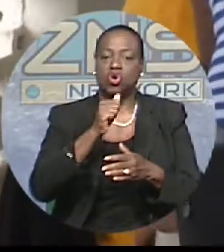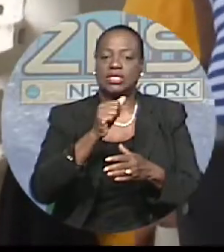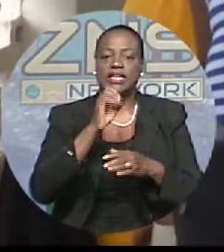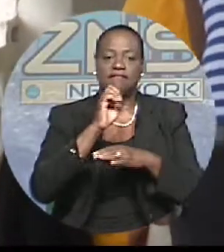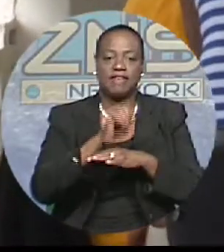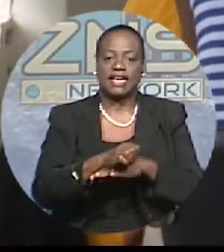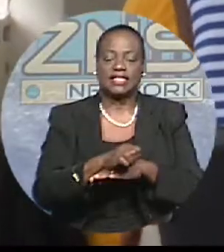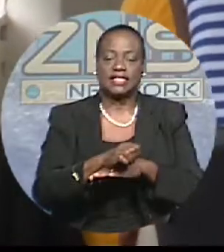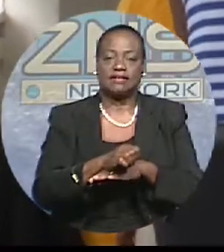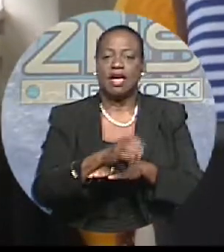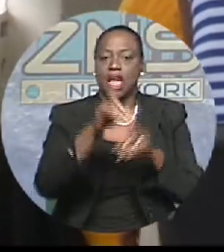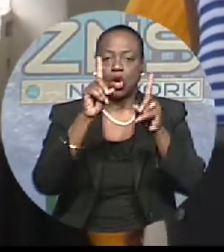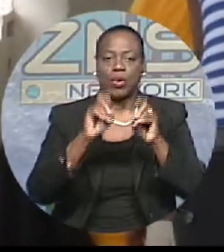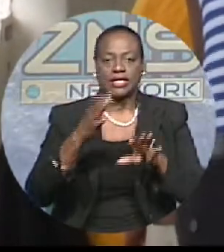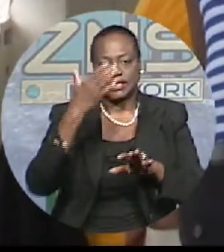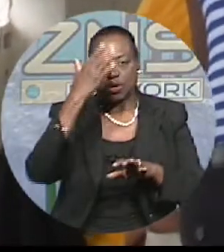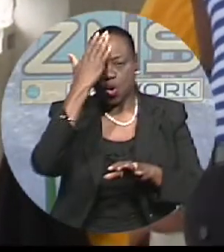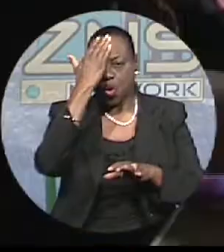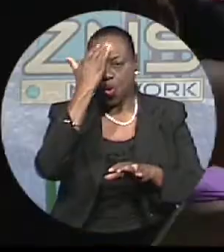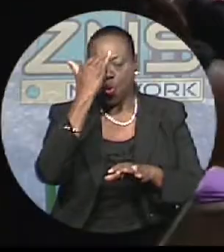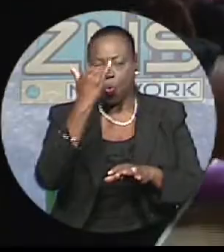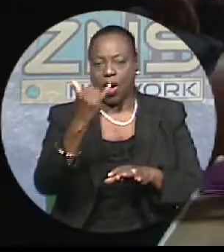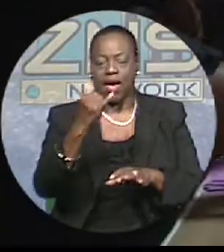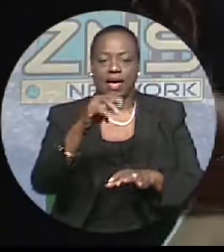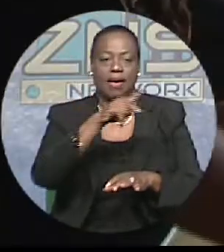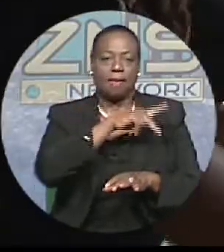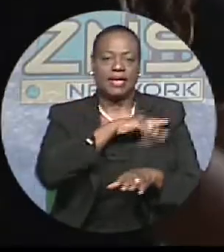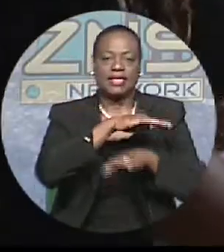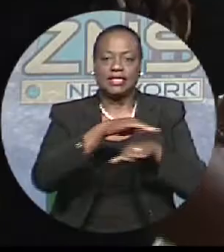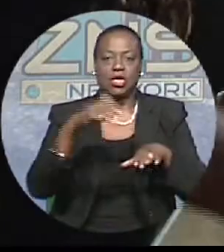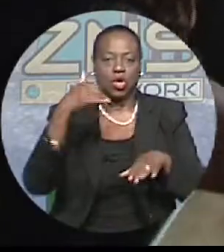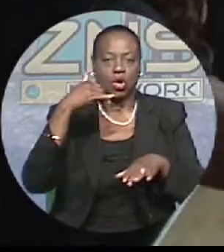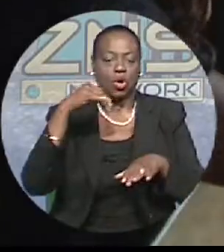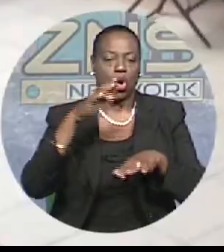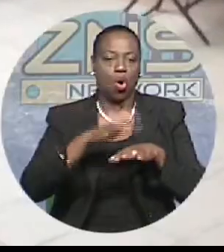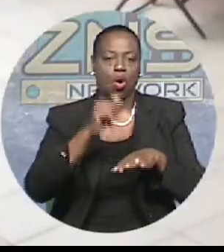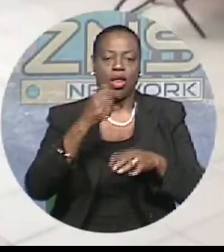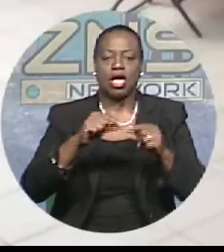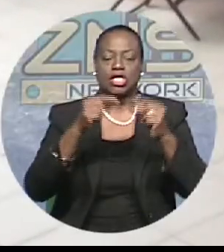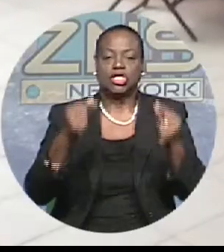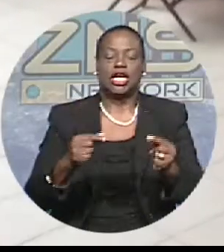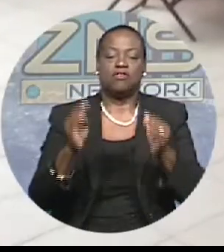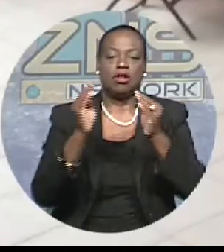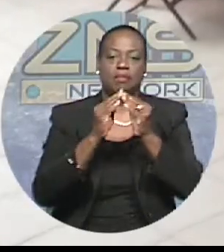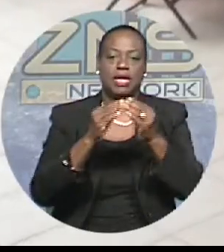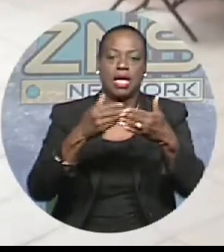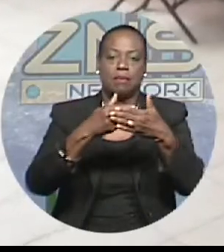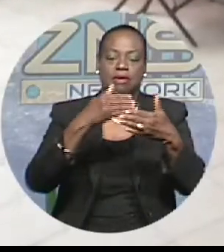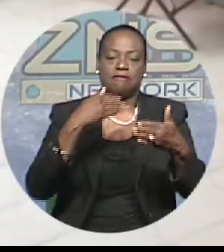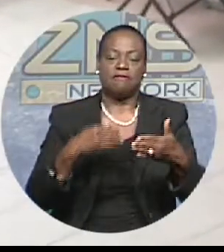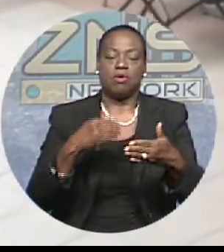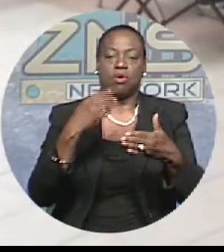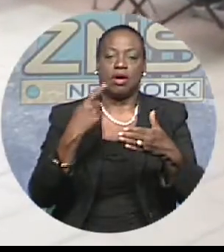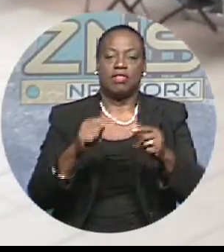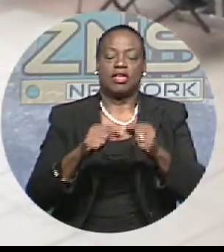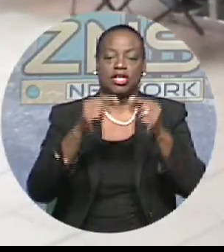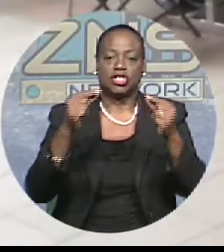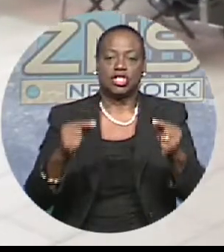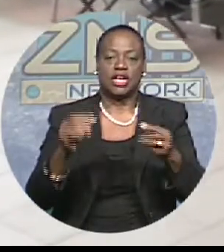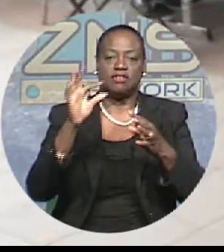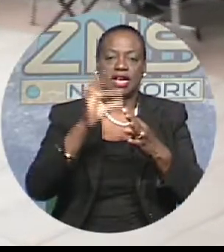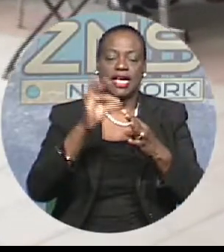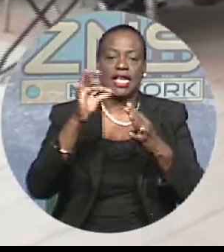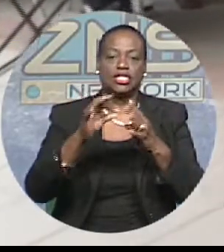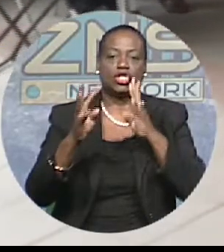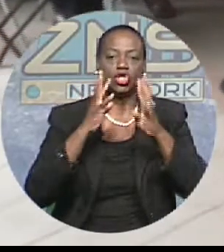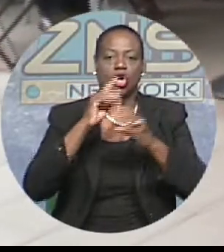and questioned why Pinder did not call an annual general meeting before elections, as is customary, to discuss the union's financial